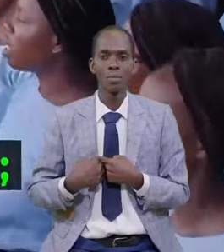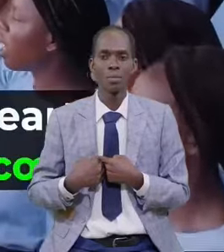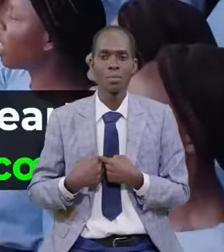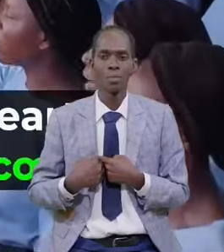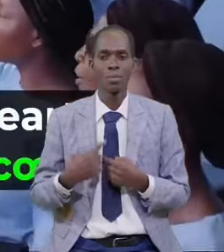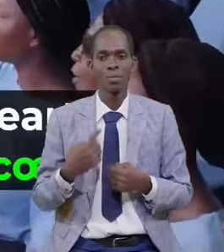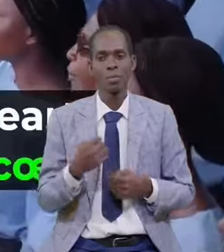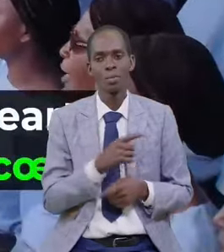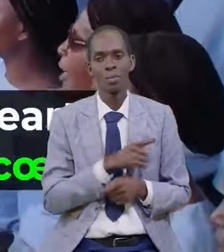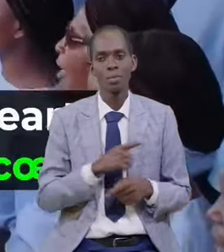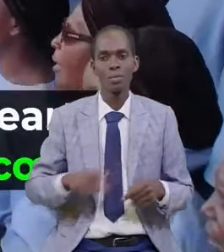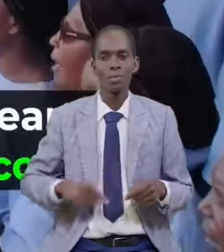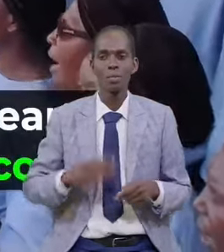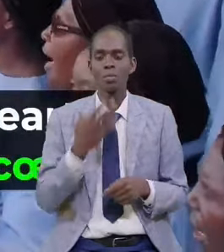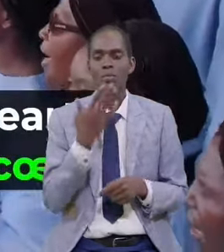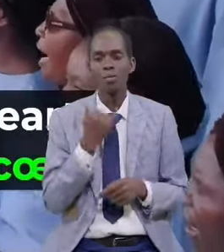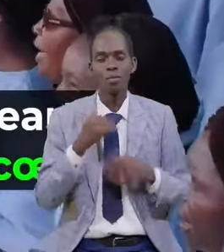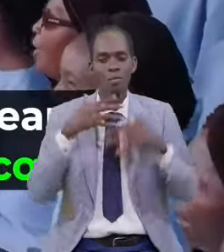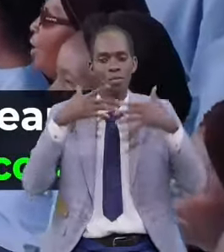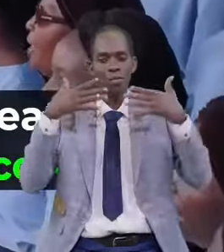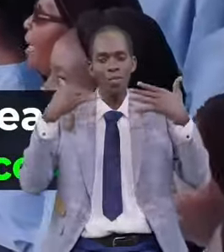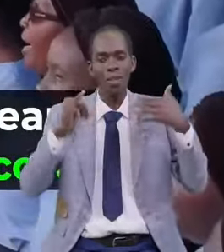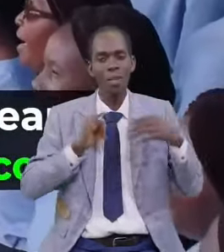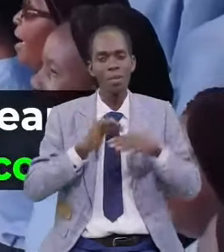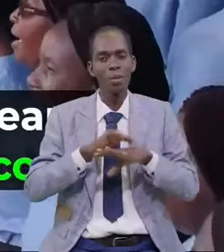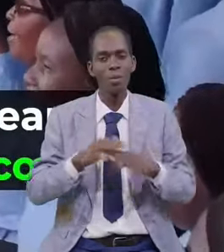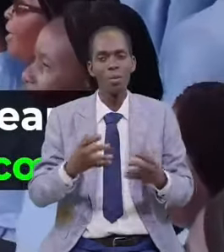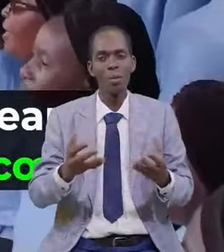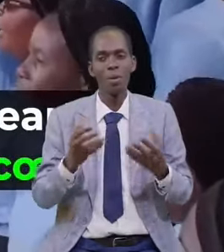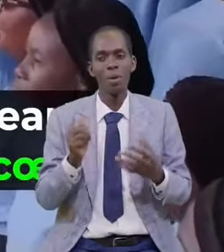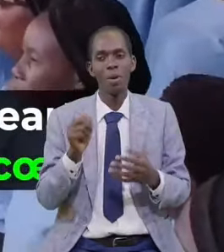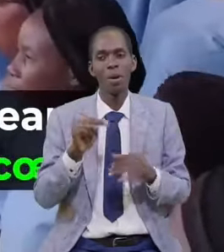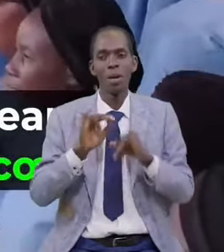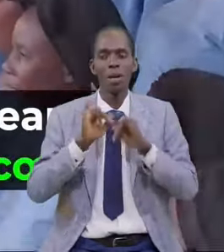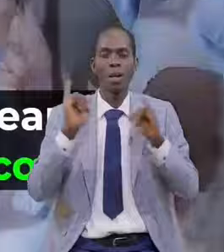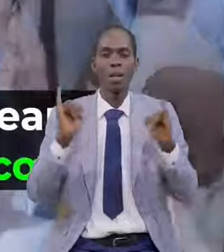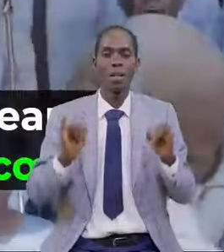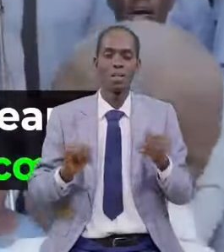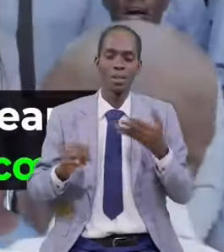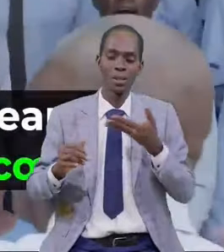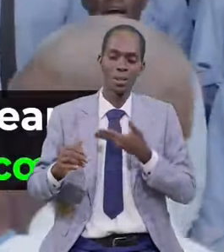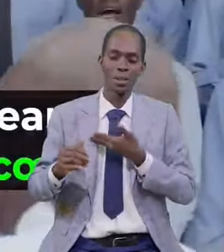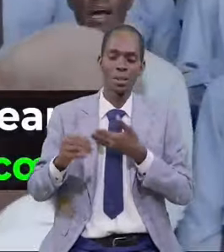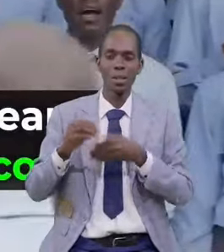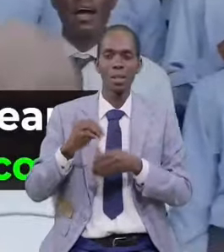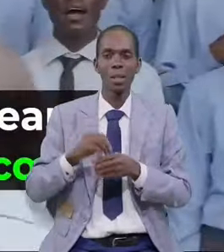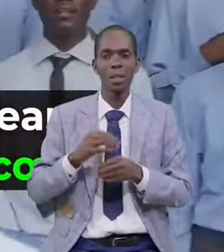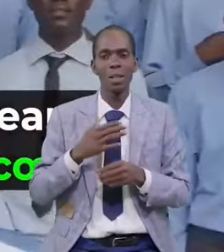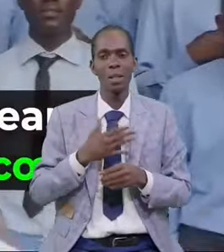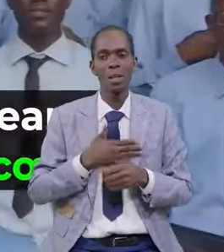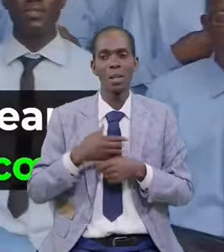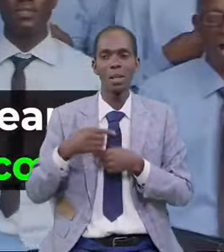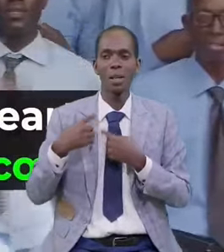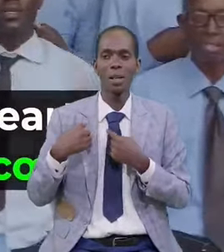heart I one and I in my heart